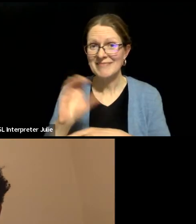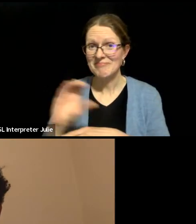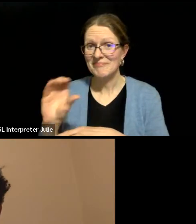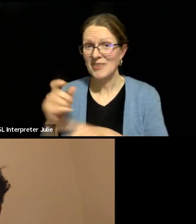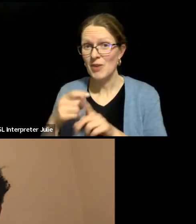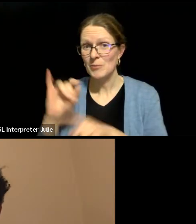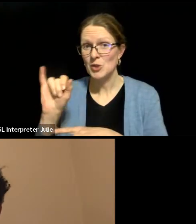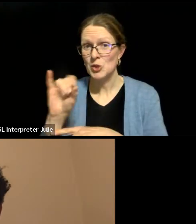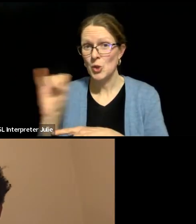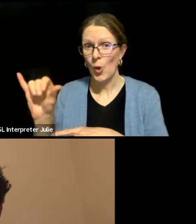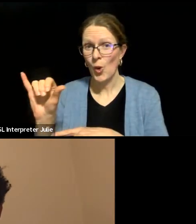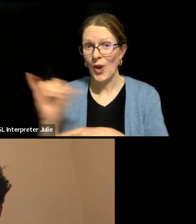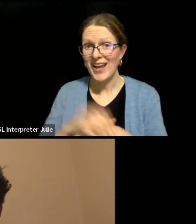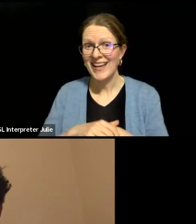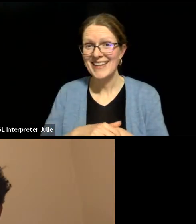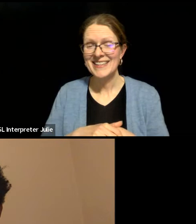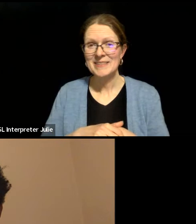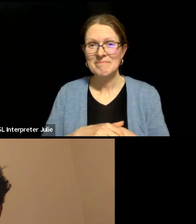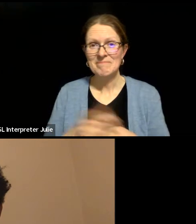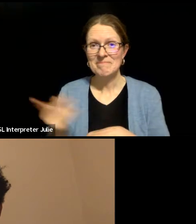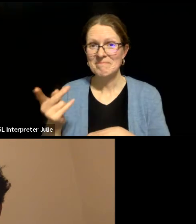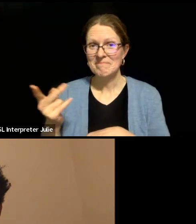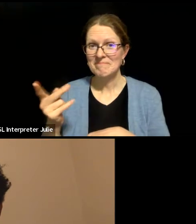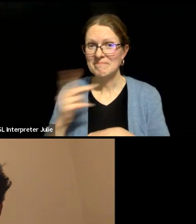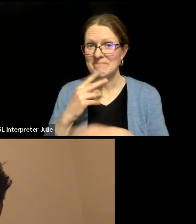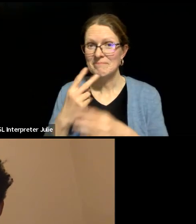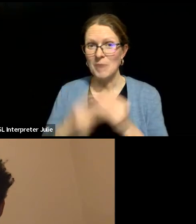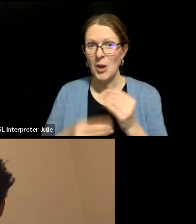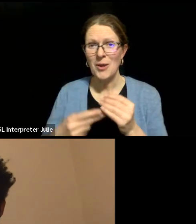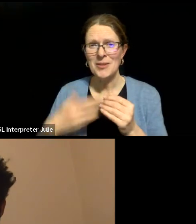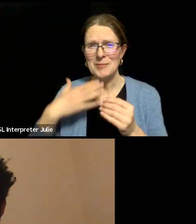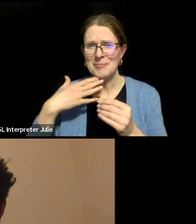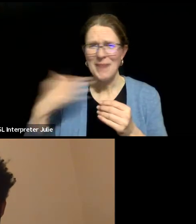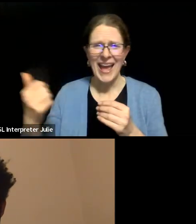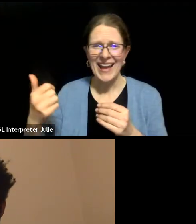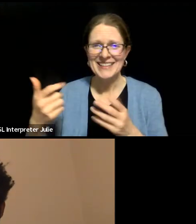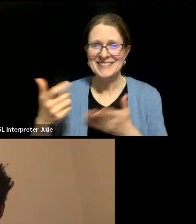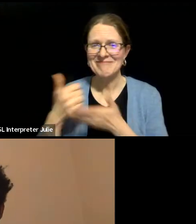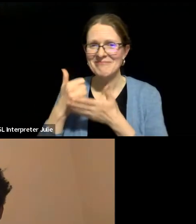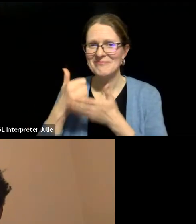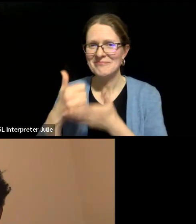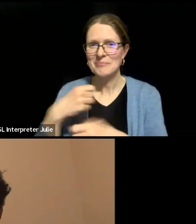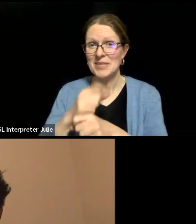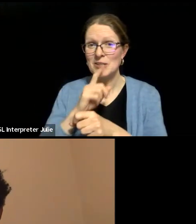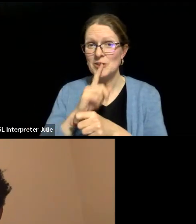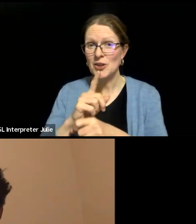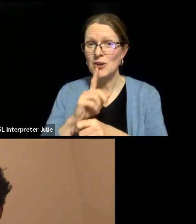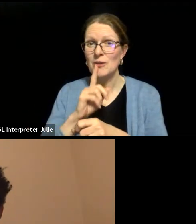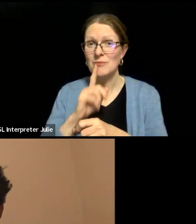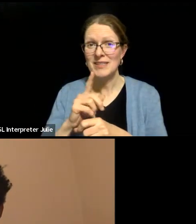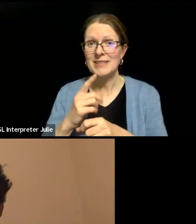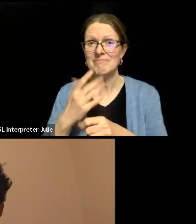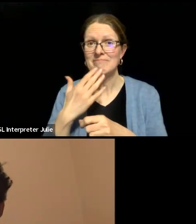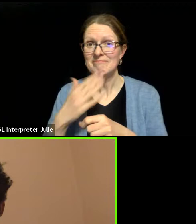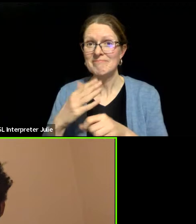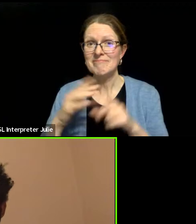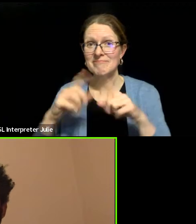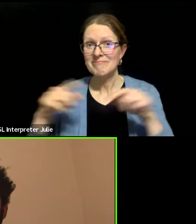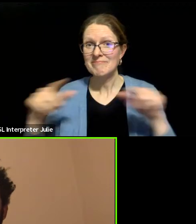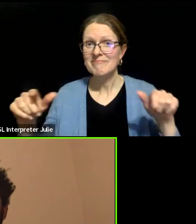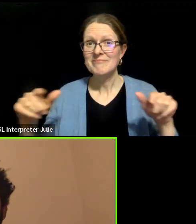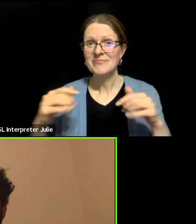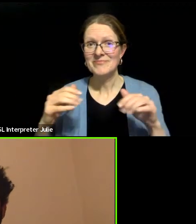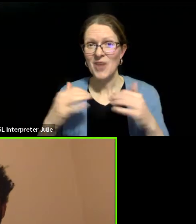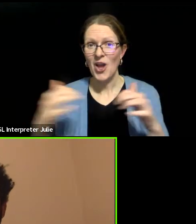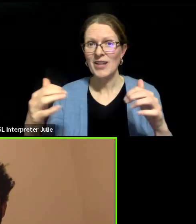Joy. You both are the best and you help us reach an even wider audience. So thank you, Julie